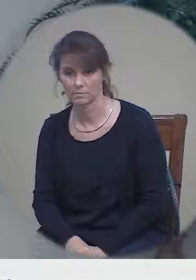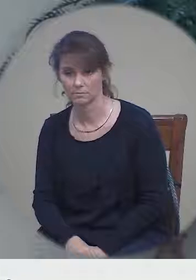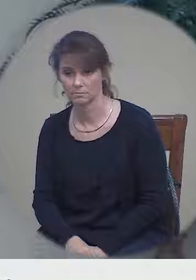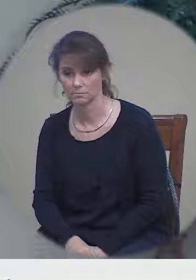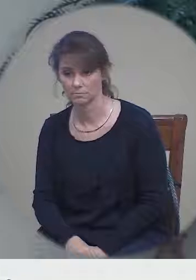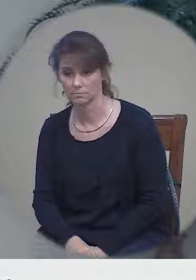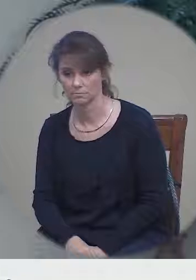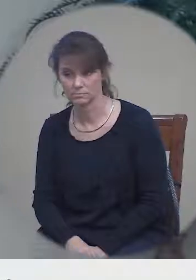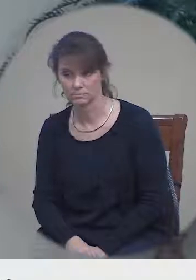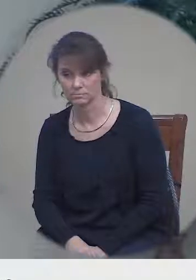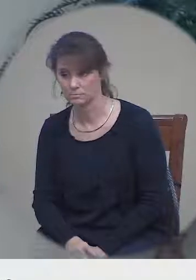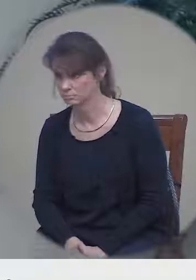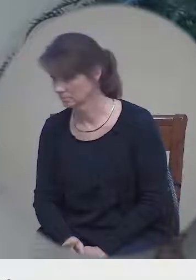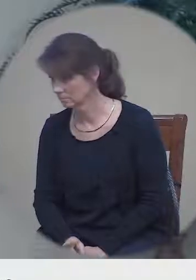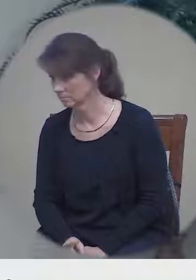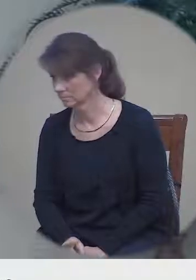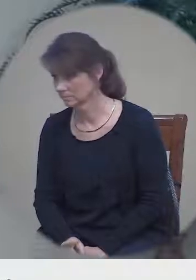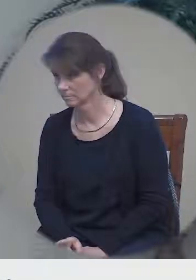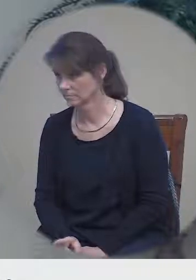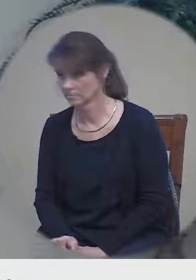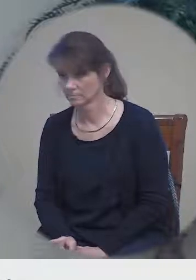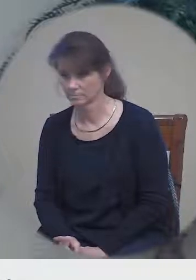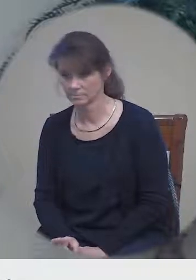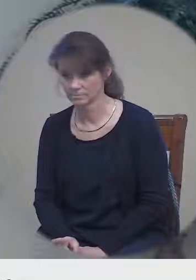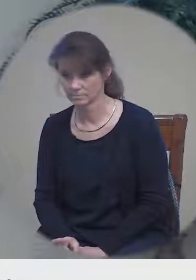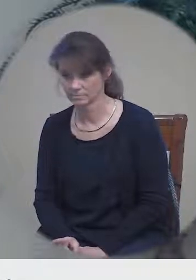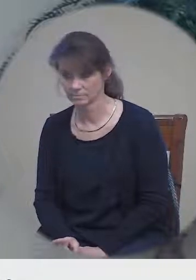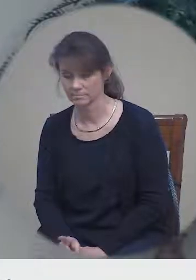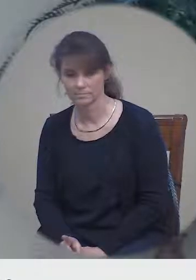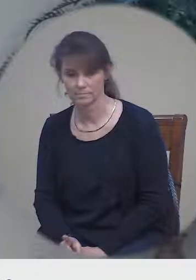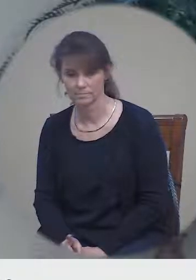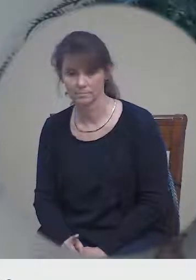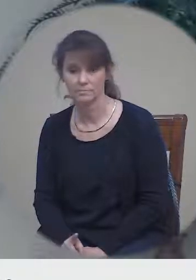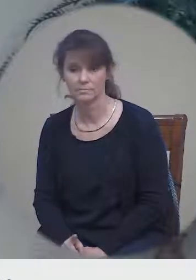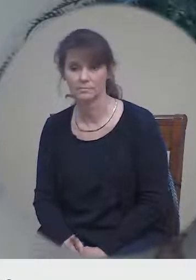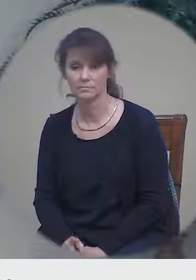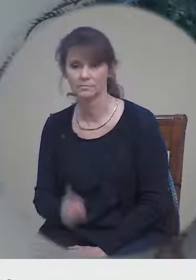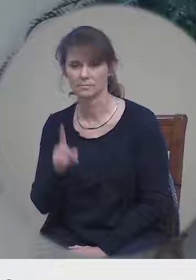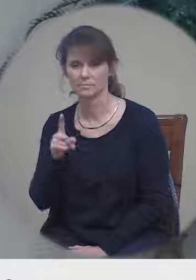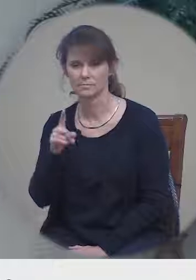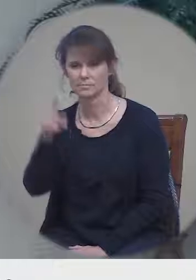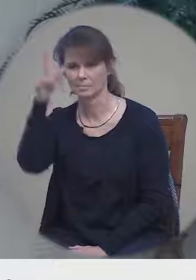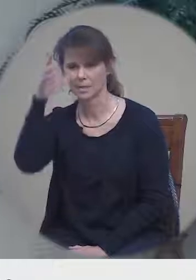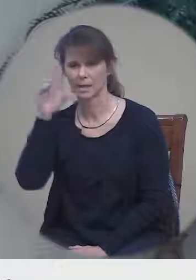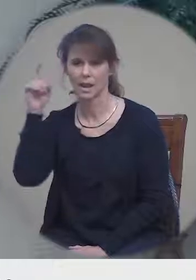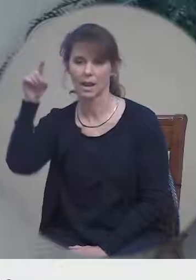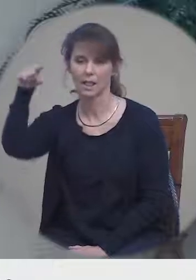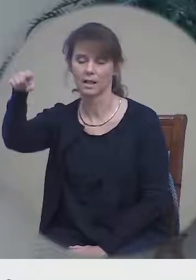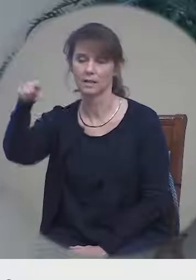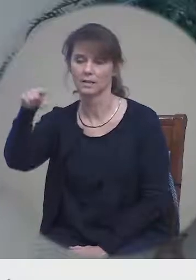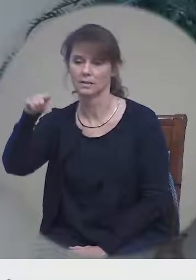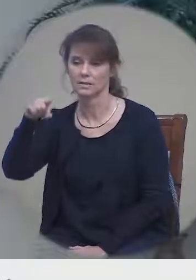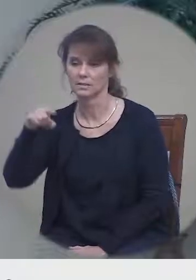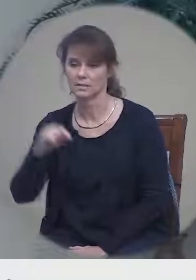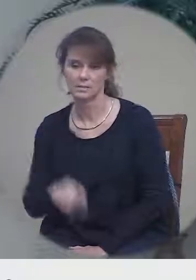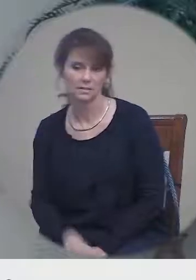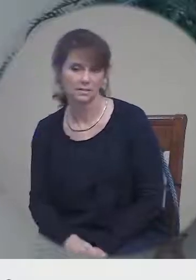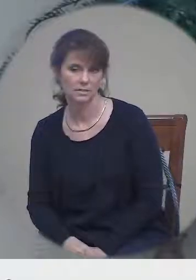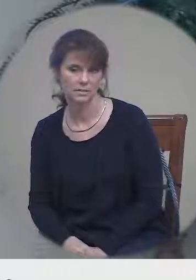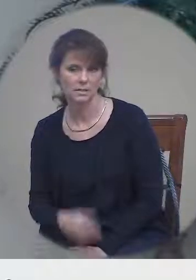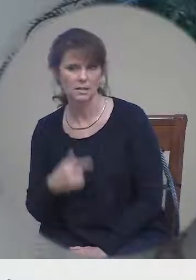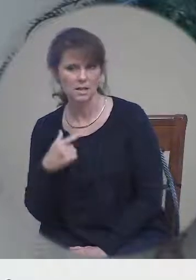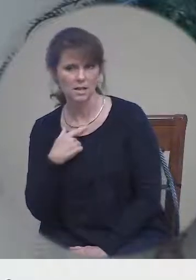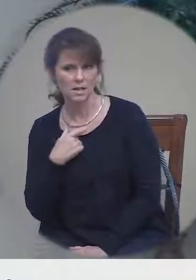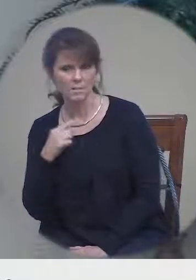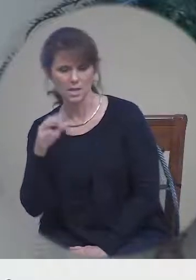bears saying at this time? Anybody? Yeah, go ahead. The commentaries I saw that made a really good point about all